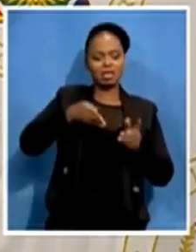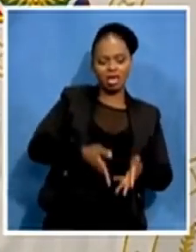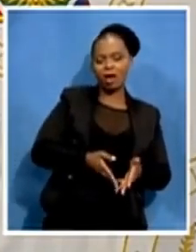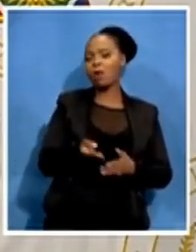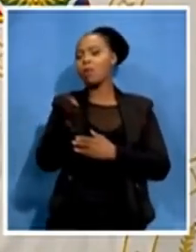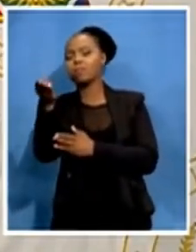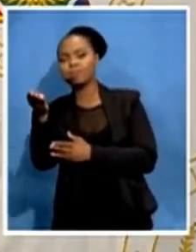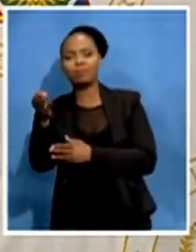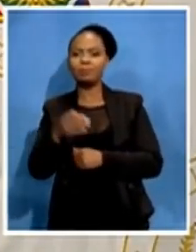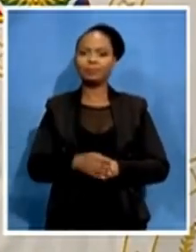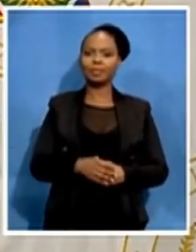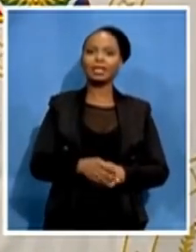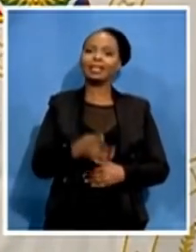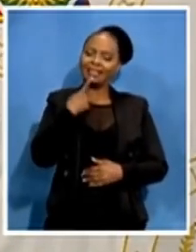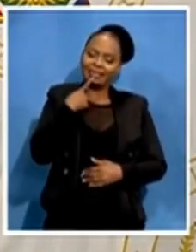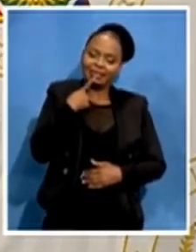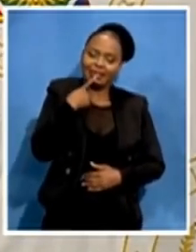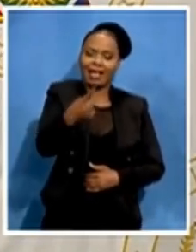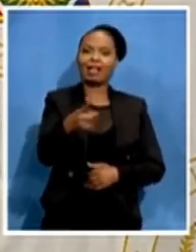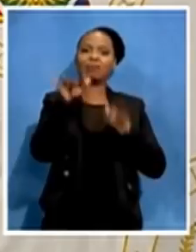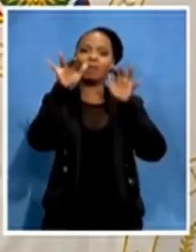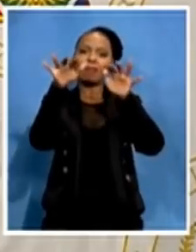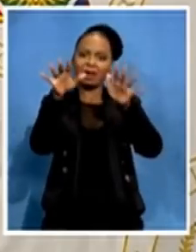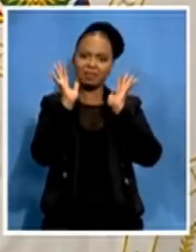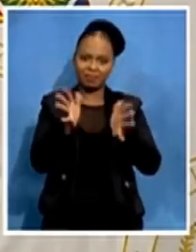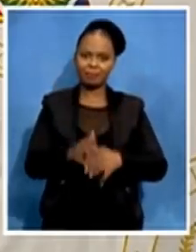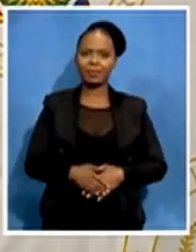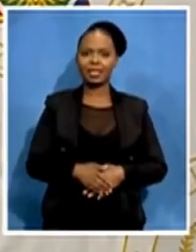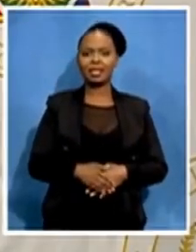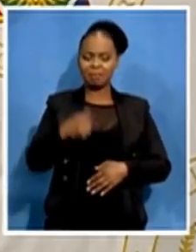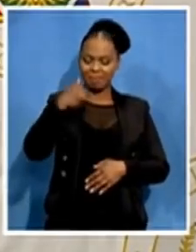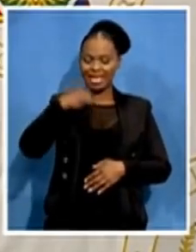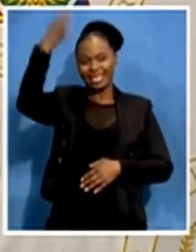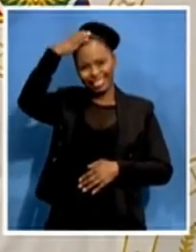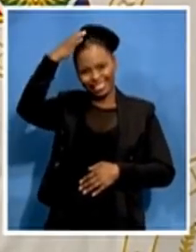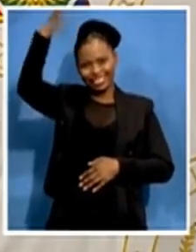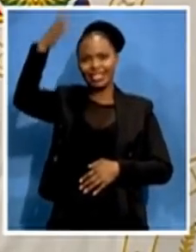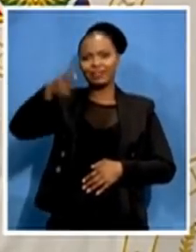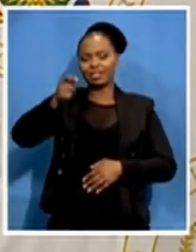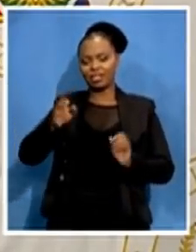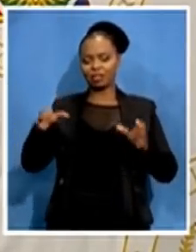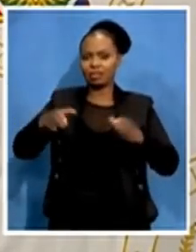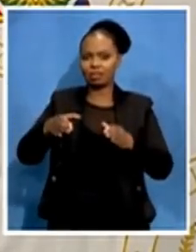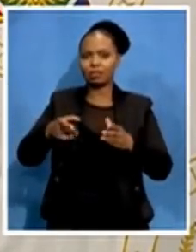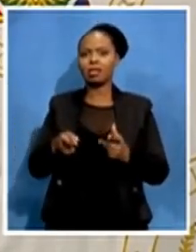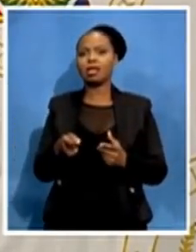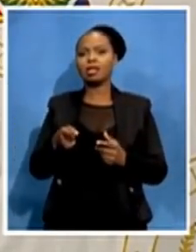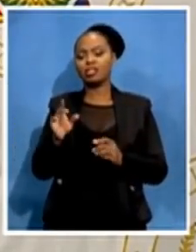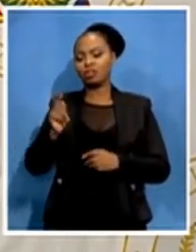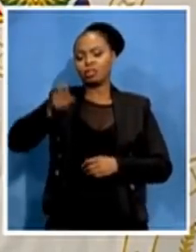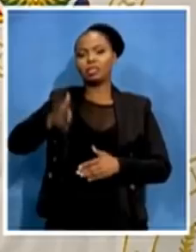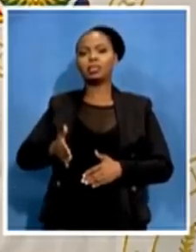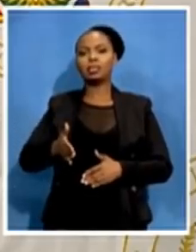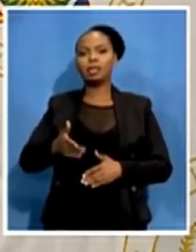public, as Chief Justice, I don't have the power to interfere, and I don't. If people want me to have the power, they must speak to